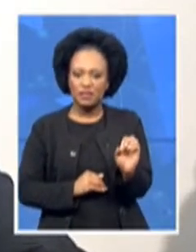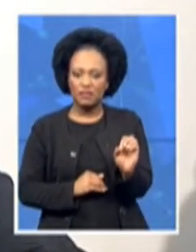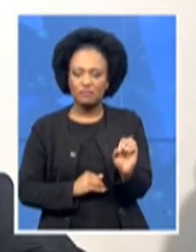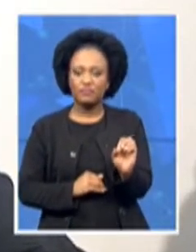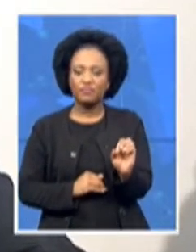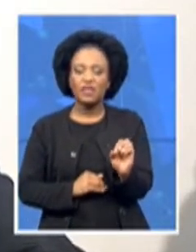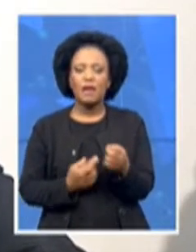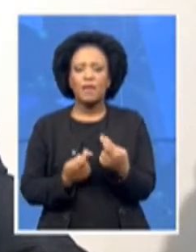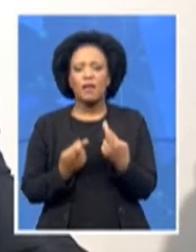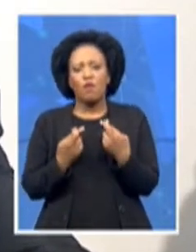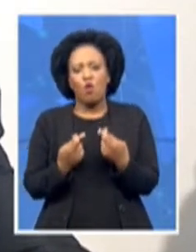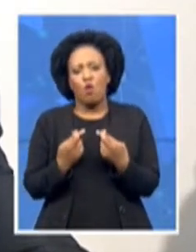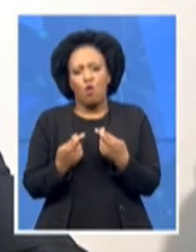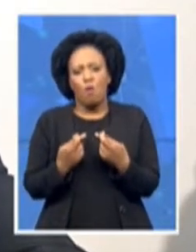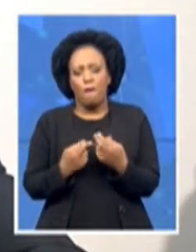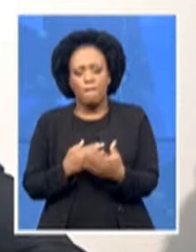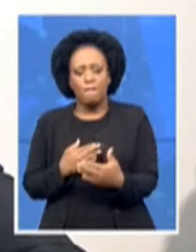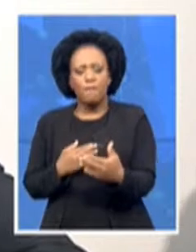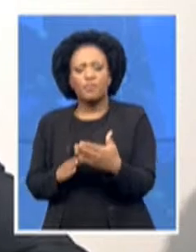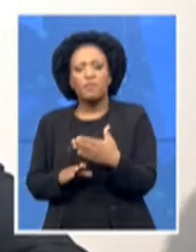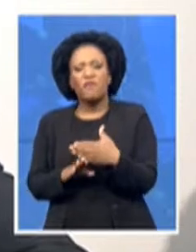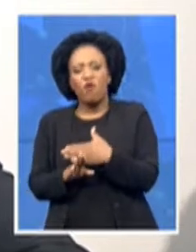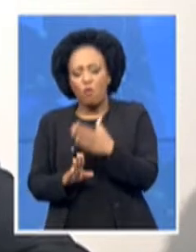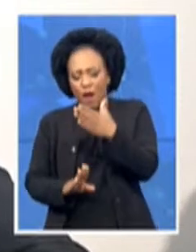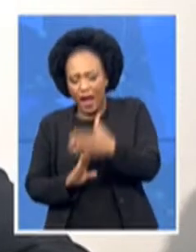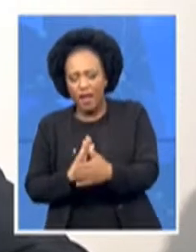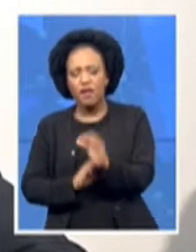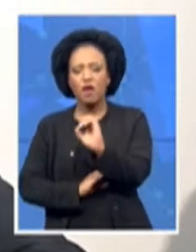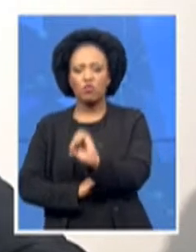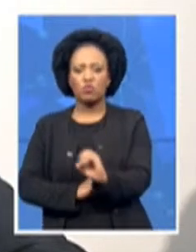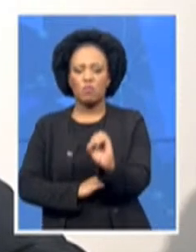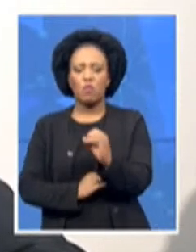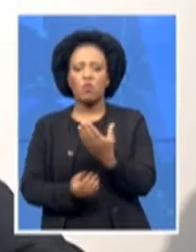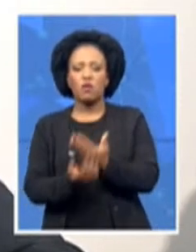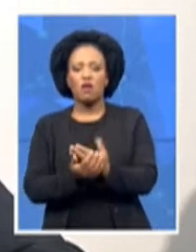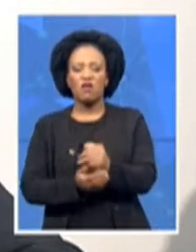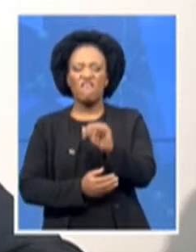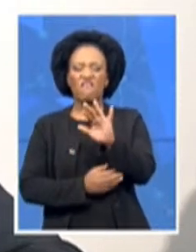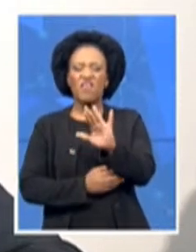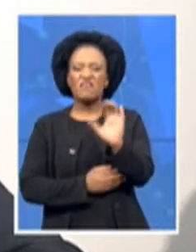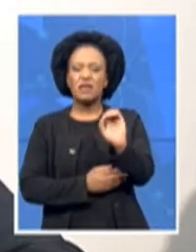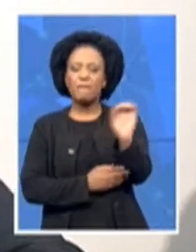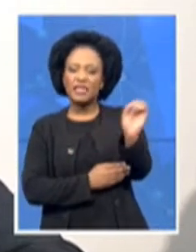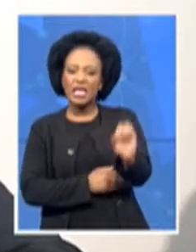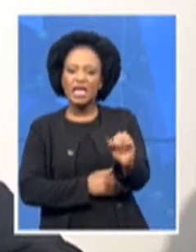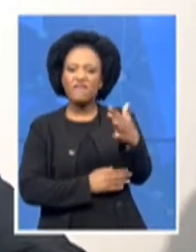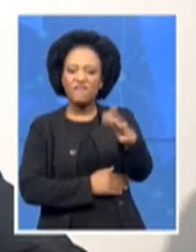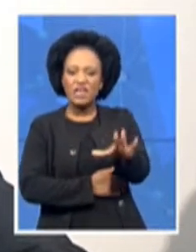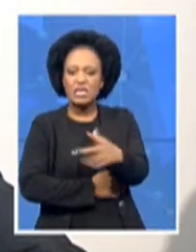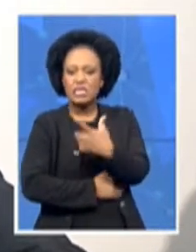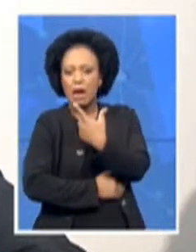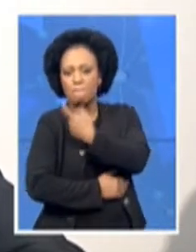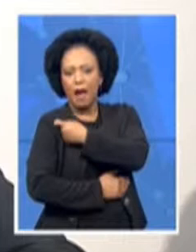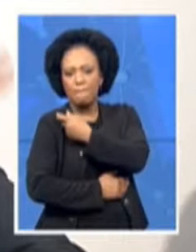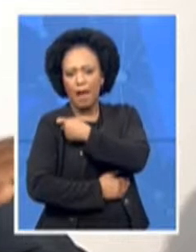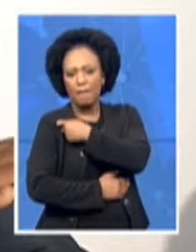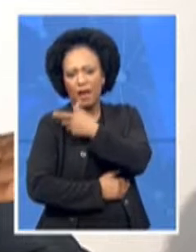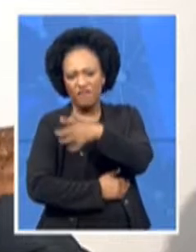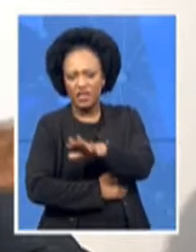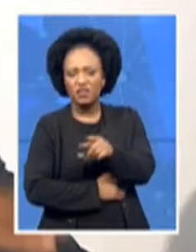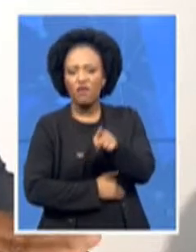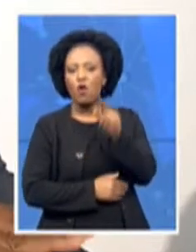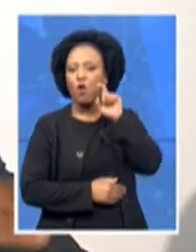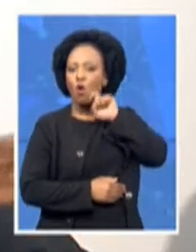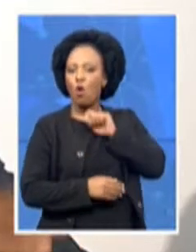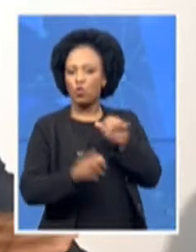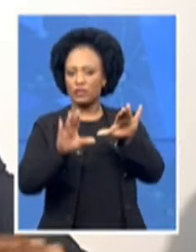October, we could be close to 50%. When we reach that, we might be in a better position to actually say, can we now consider